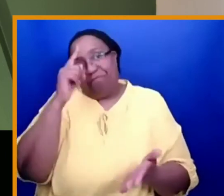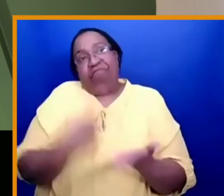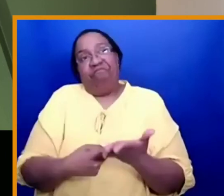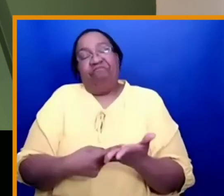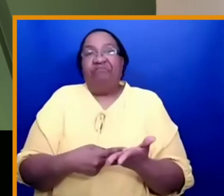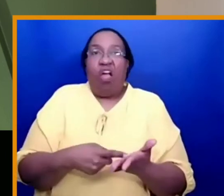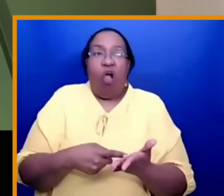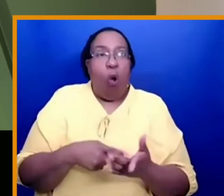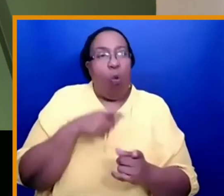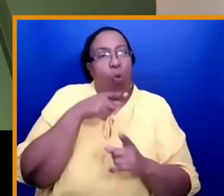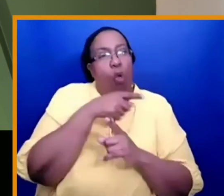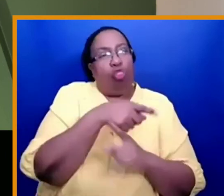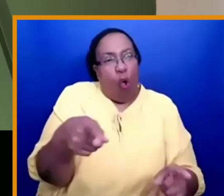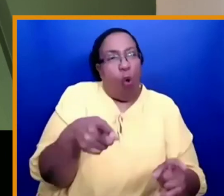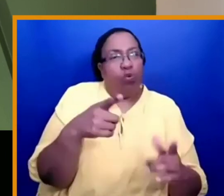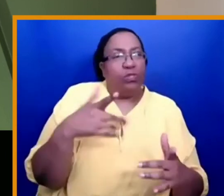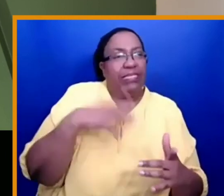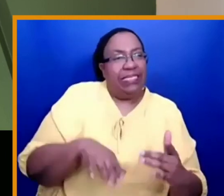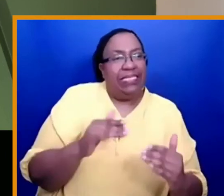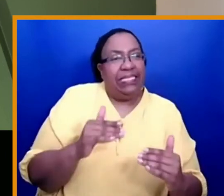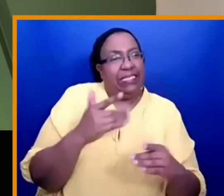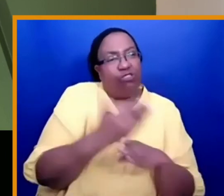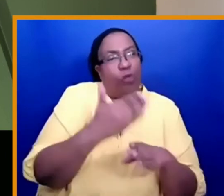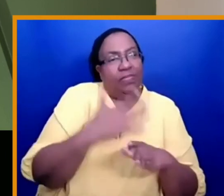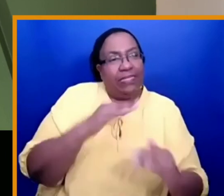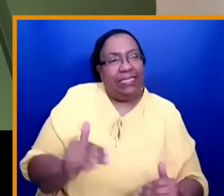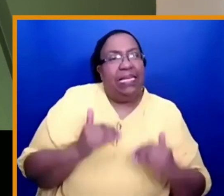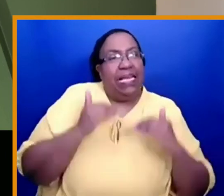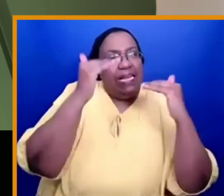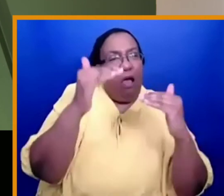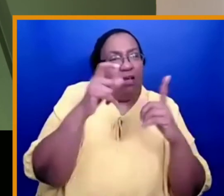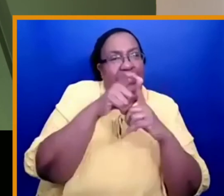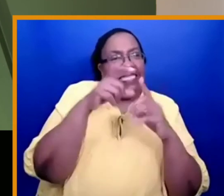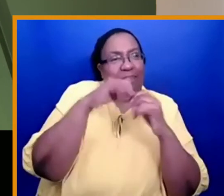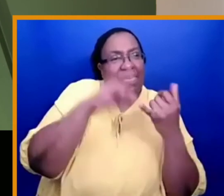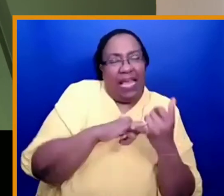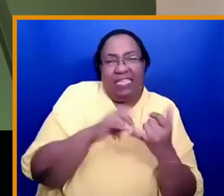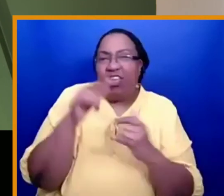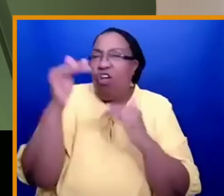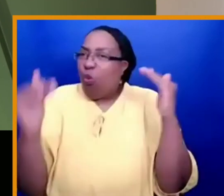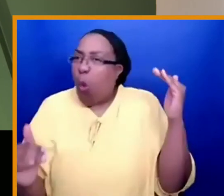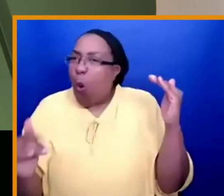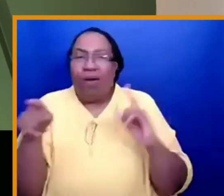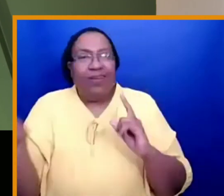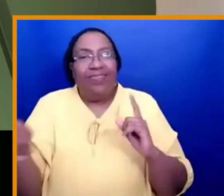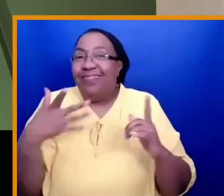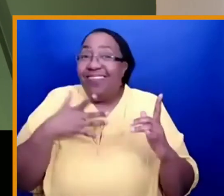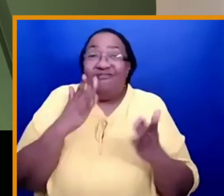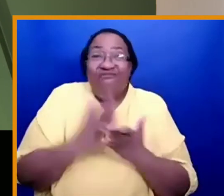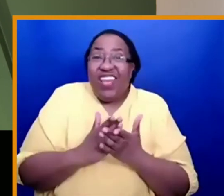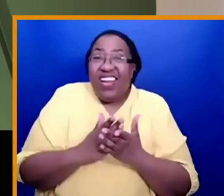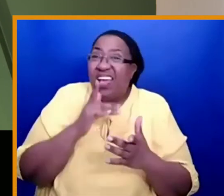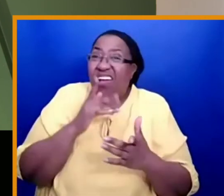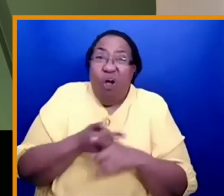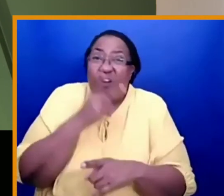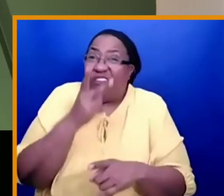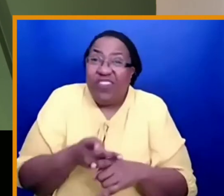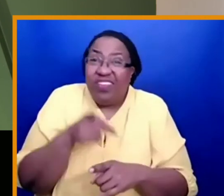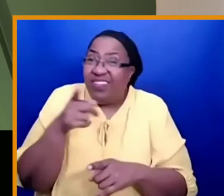its standard or enhanced checks. In many cases, it's not actually a lawful requirement for them to carry out the check, but that's not what they tell